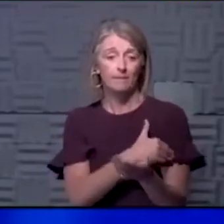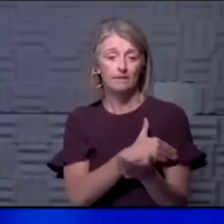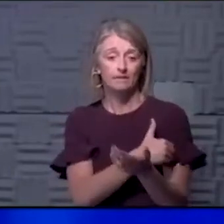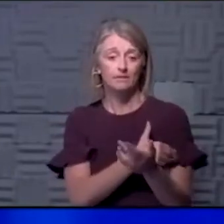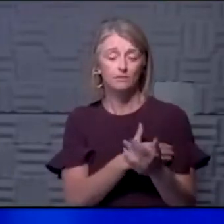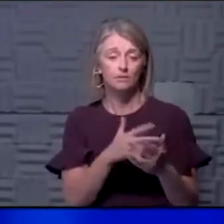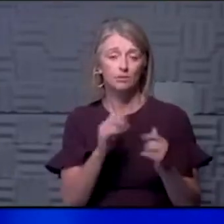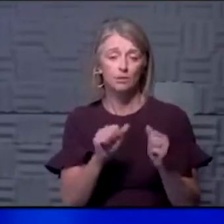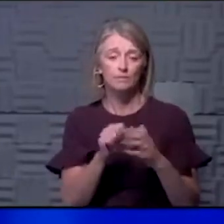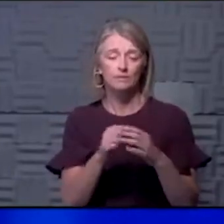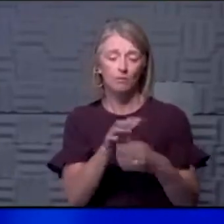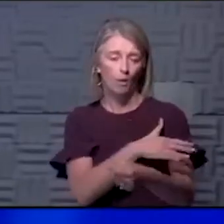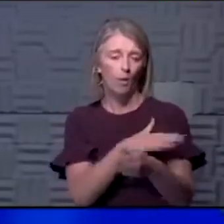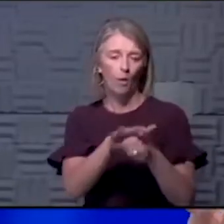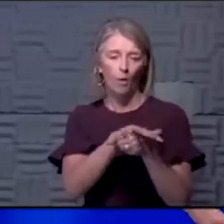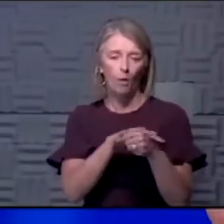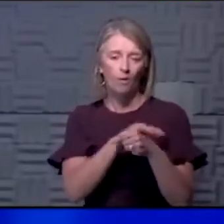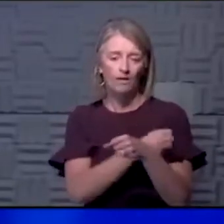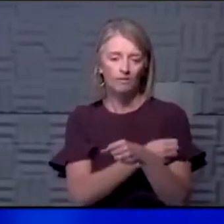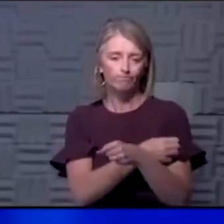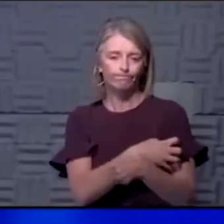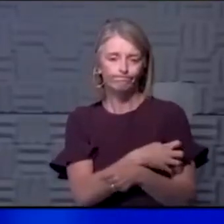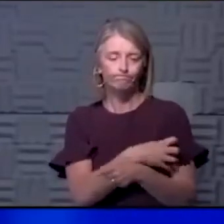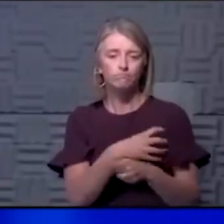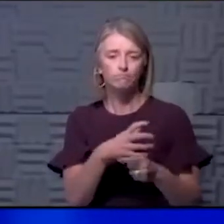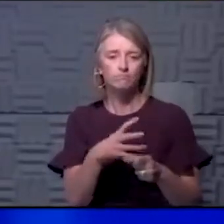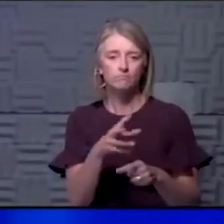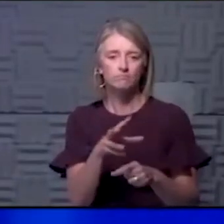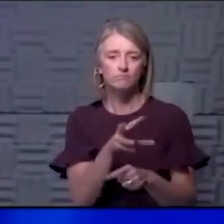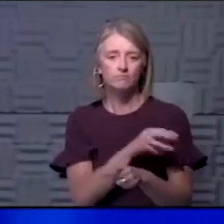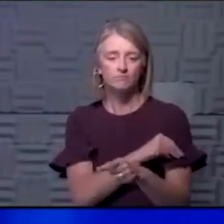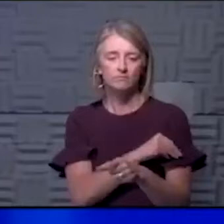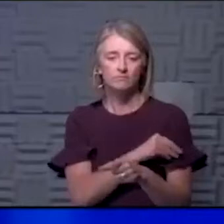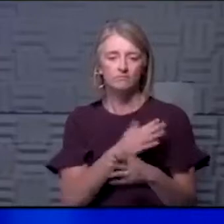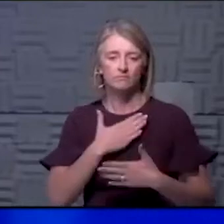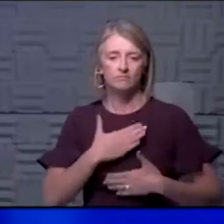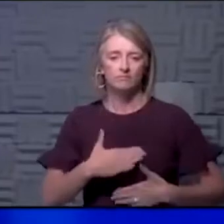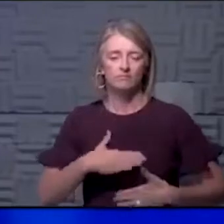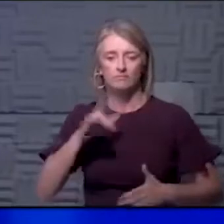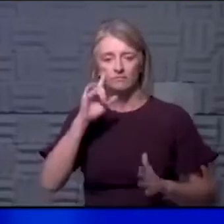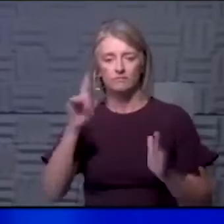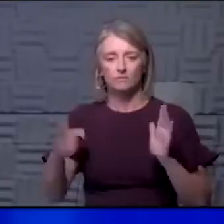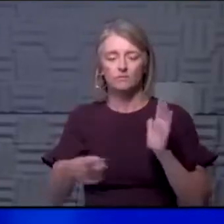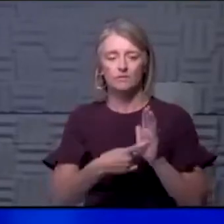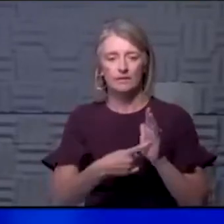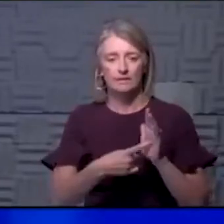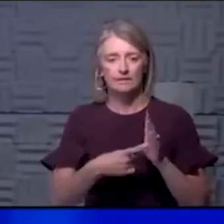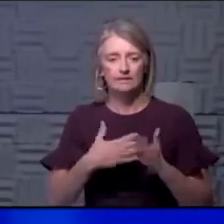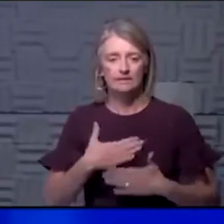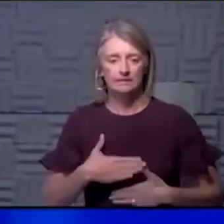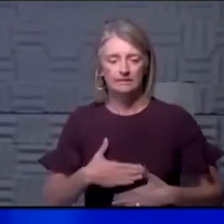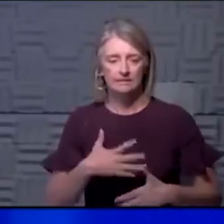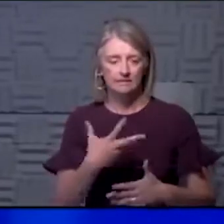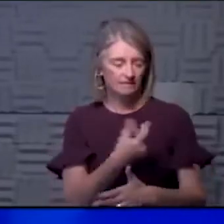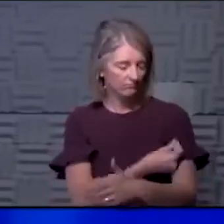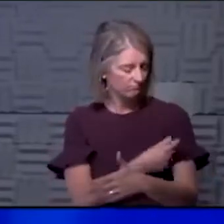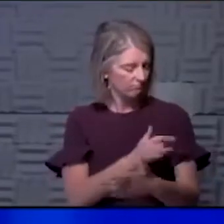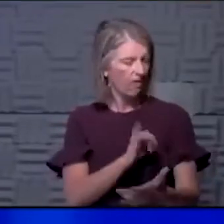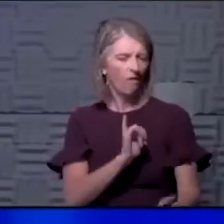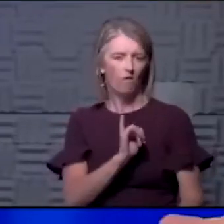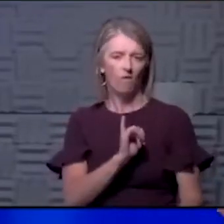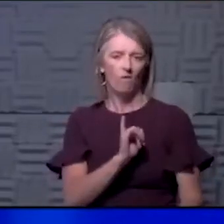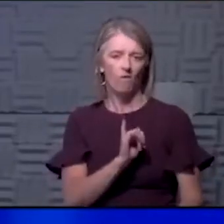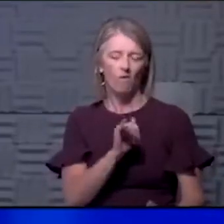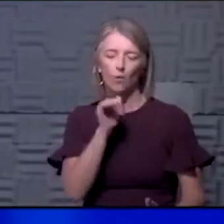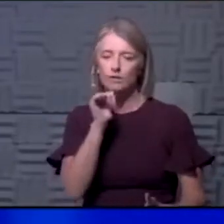some localized inflammation that attracts cells in, and your body recognizes the stuff that got injected, and it says,